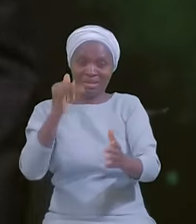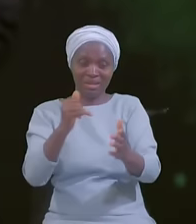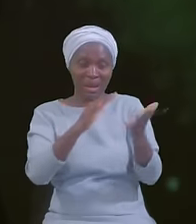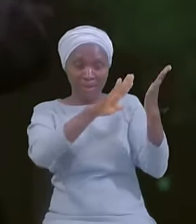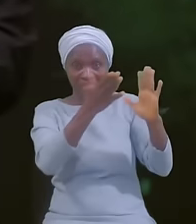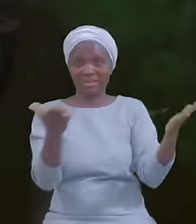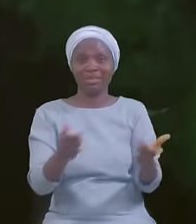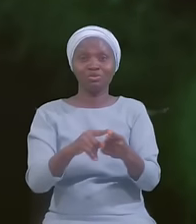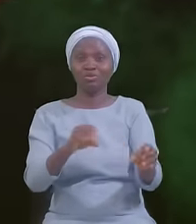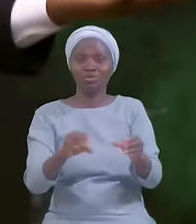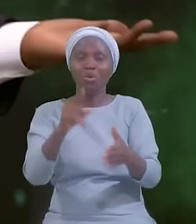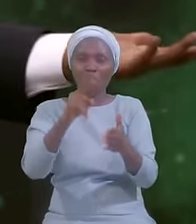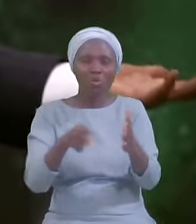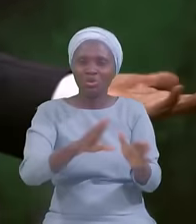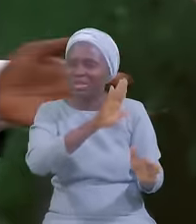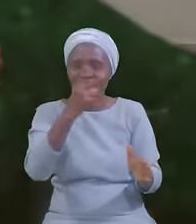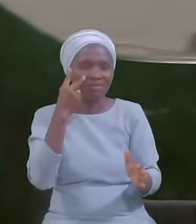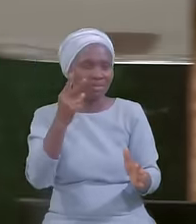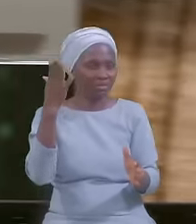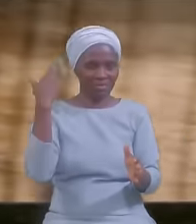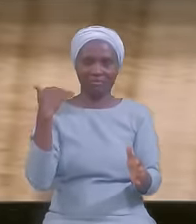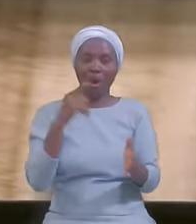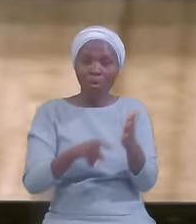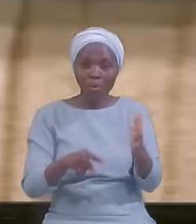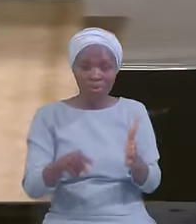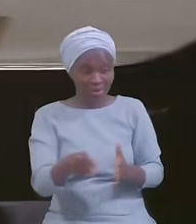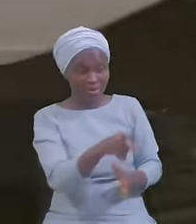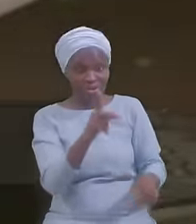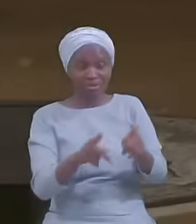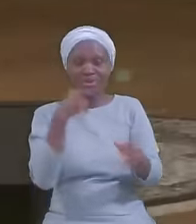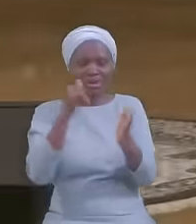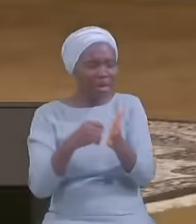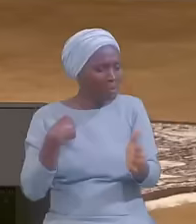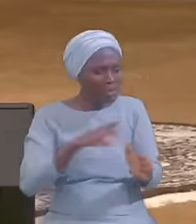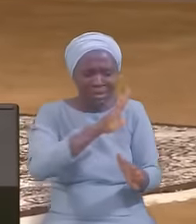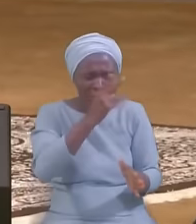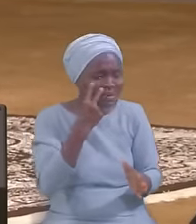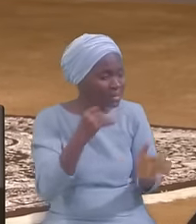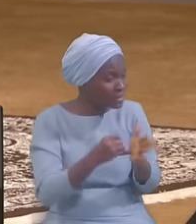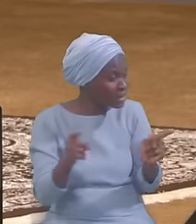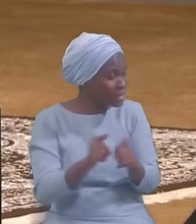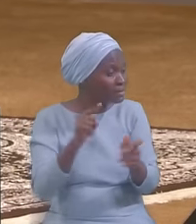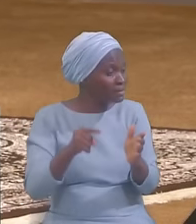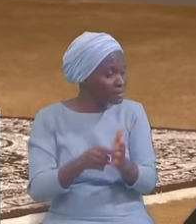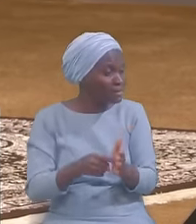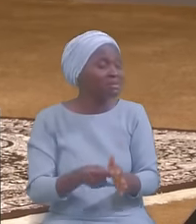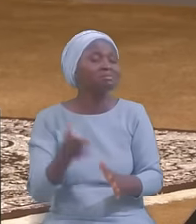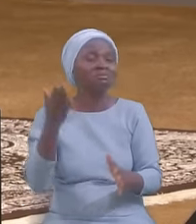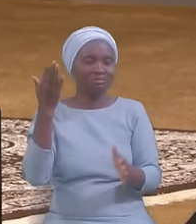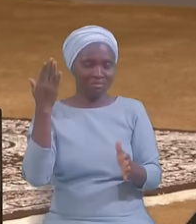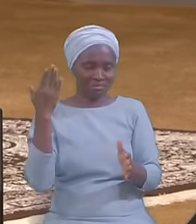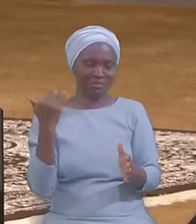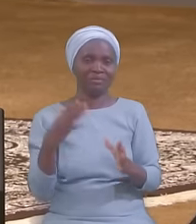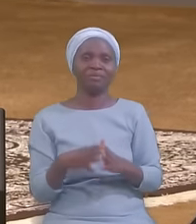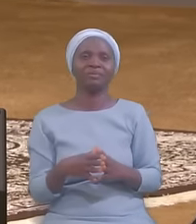never, never, never seen. But they said, we never, never saw it in this, on